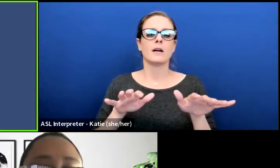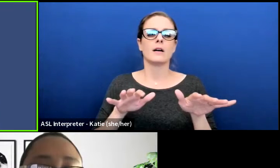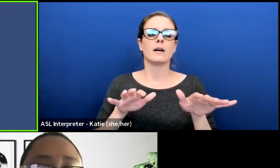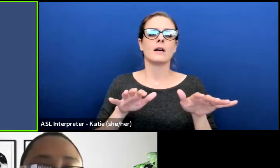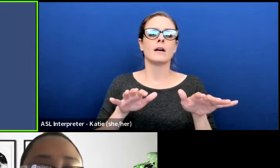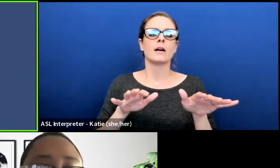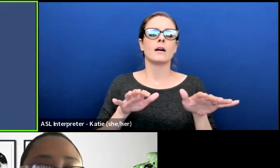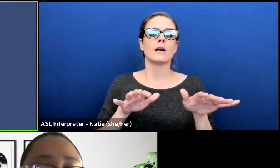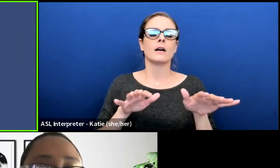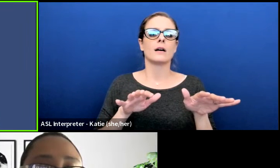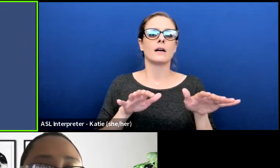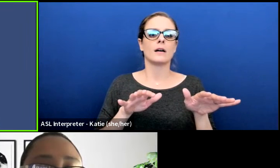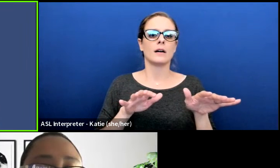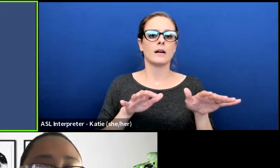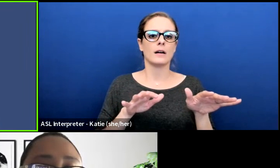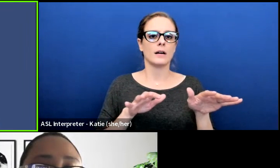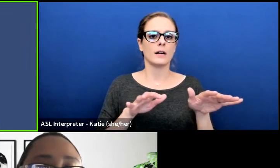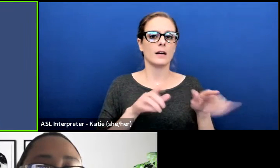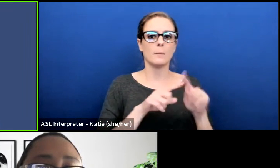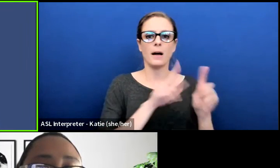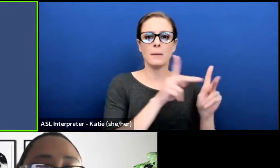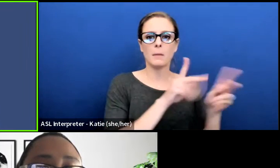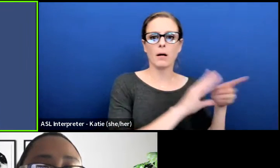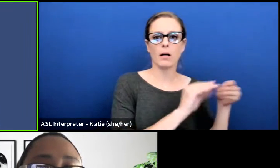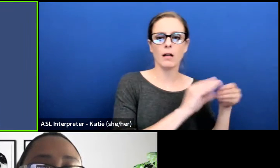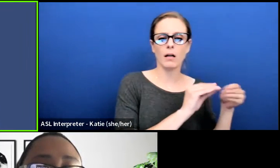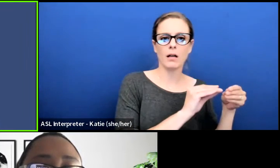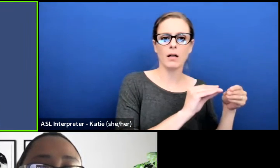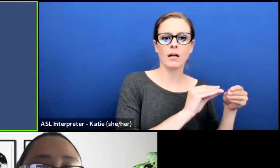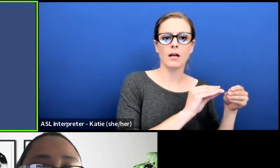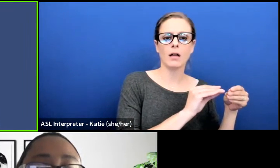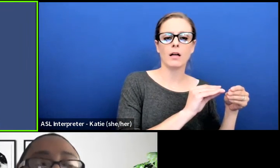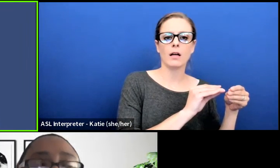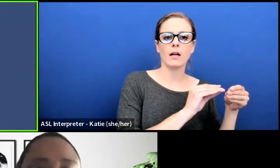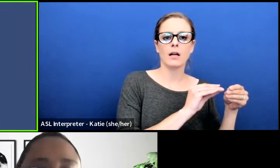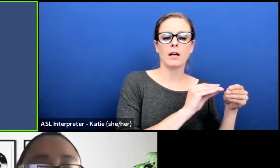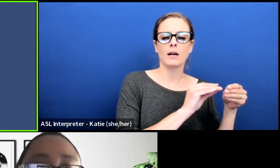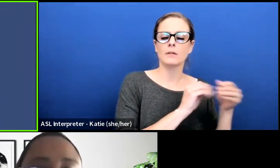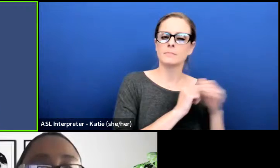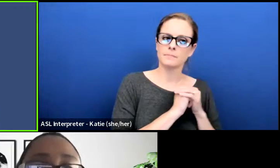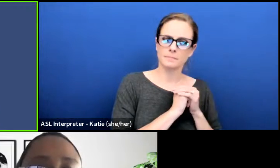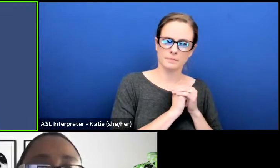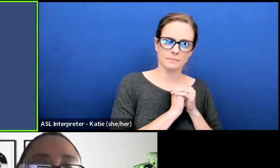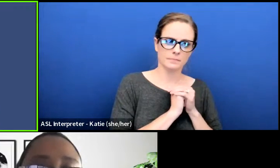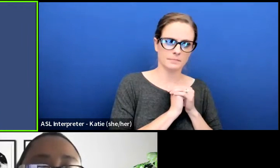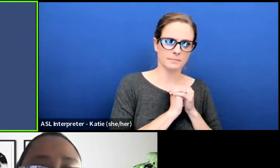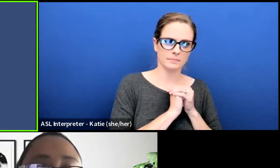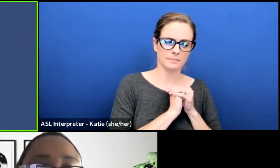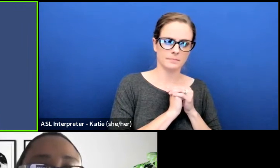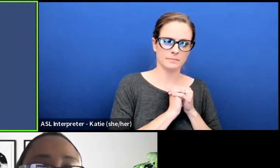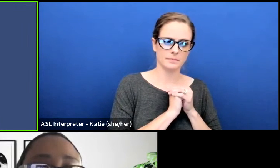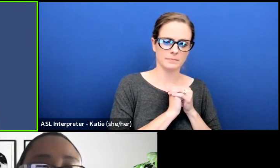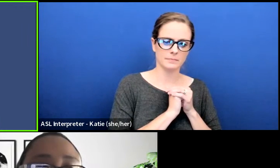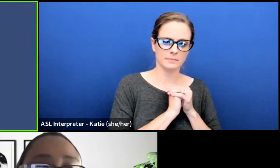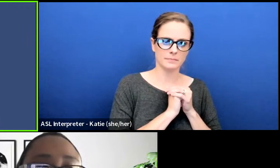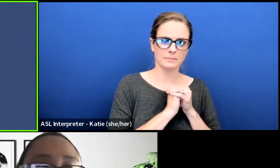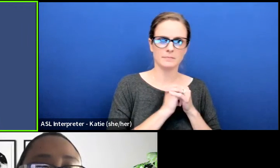in the public space by saying, look, we need to slow down infections. And so,